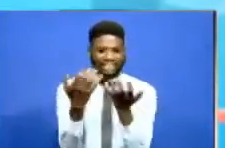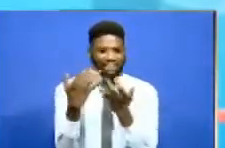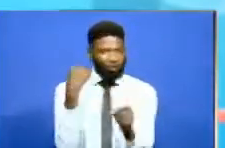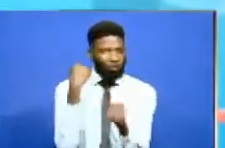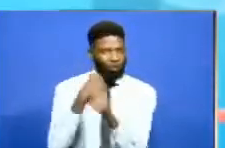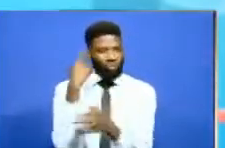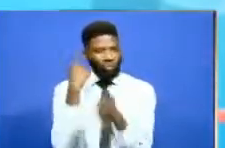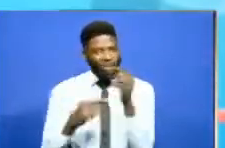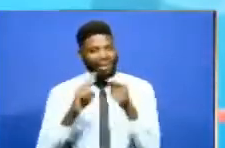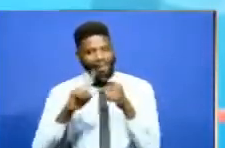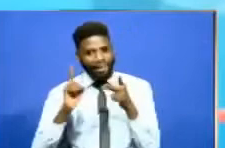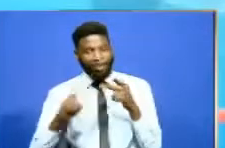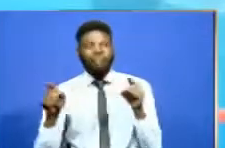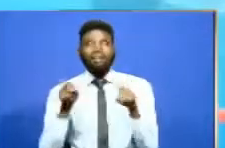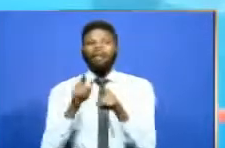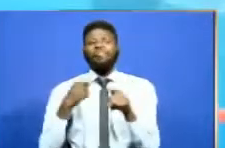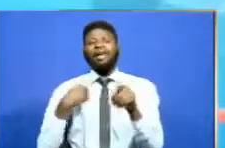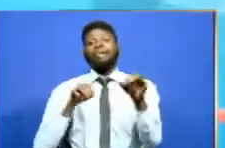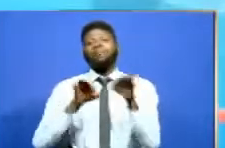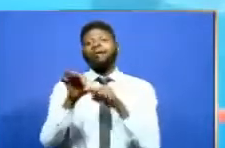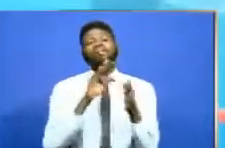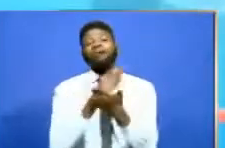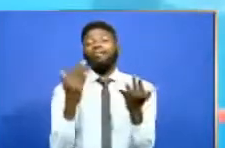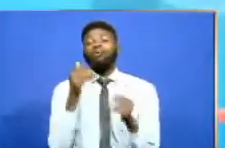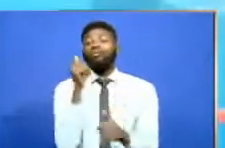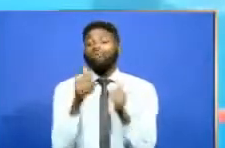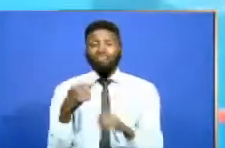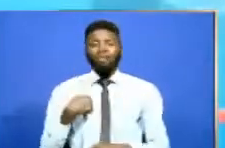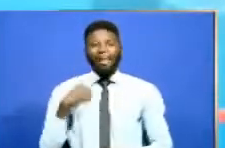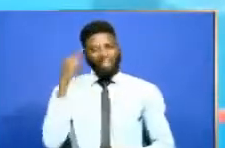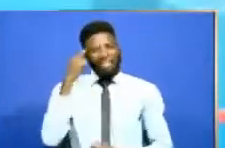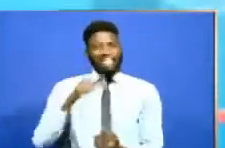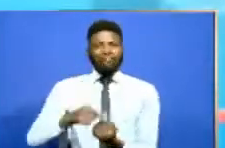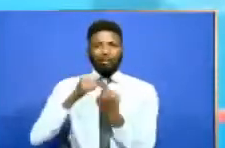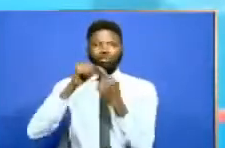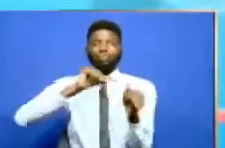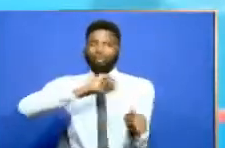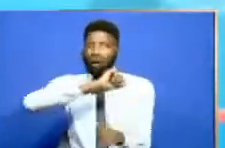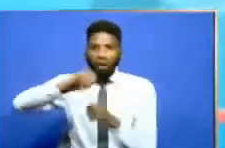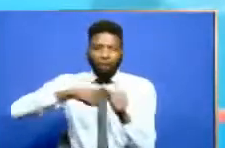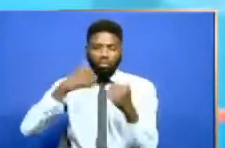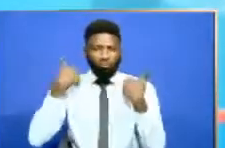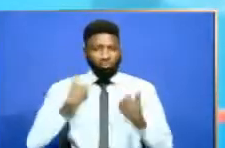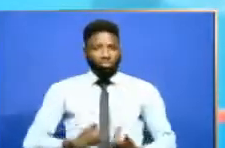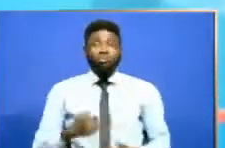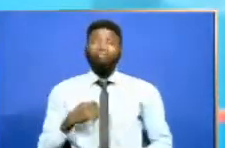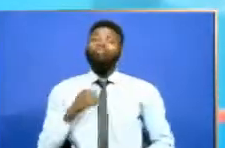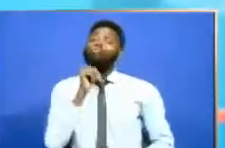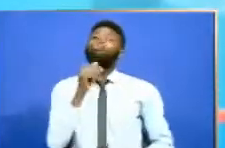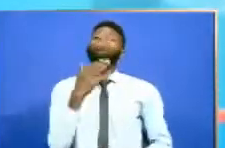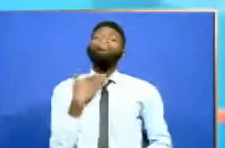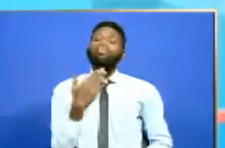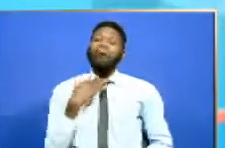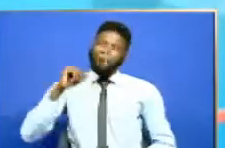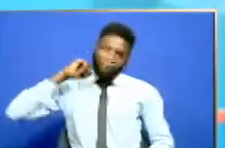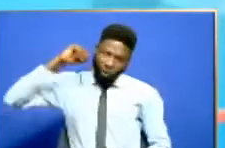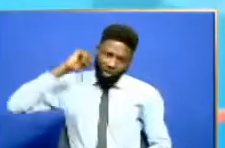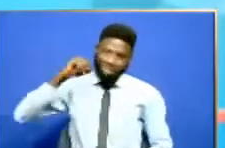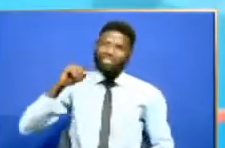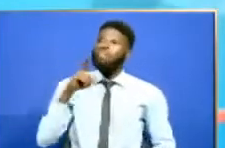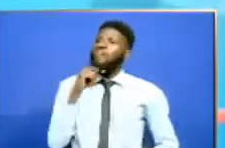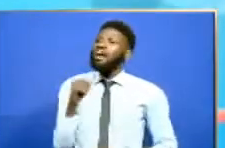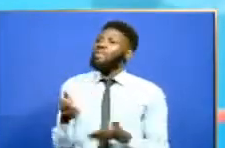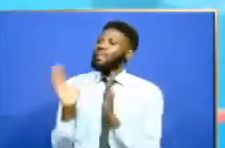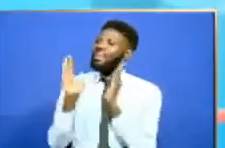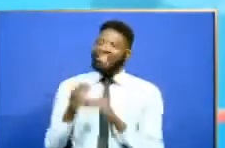telling them something that I think is unique about me. I don't want to do politics the male way. I want to do it the female way.